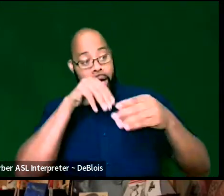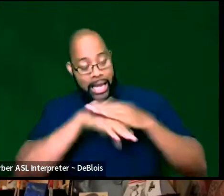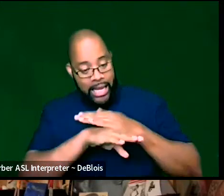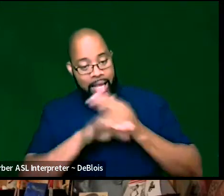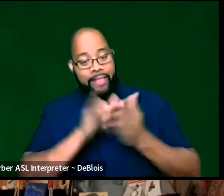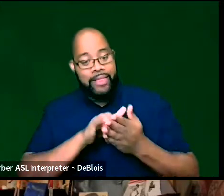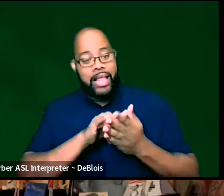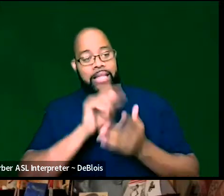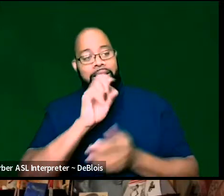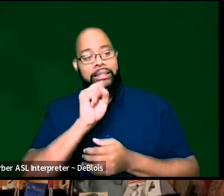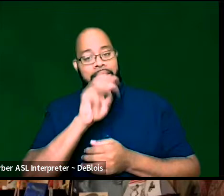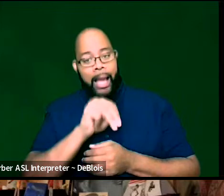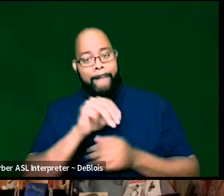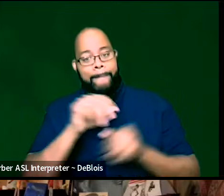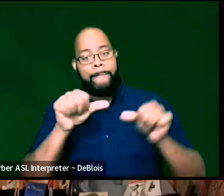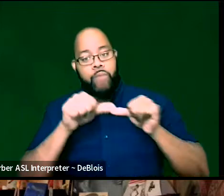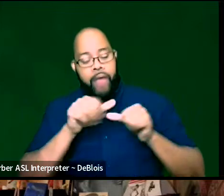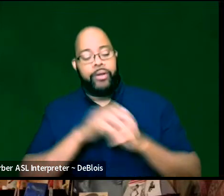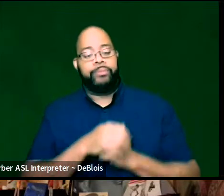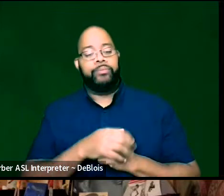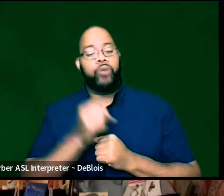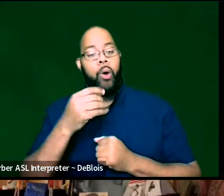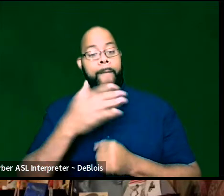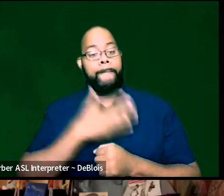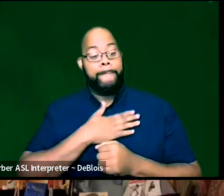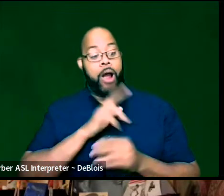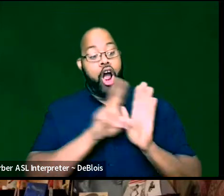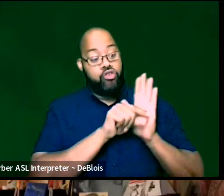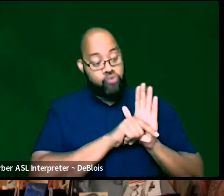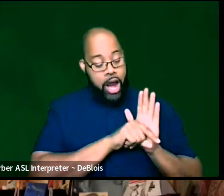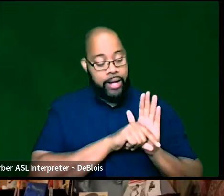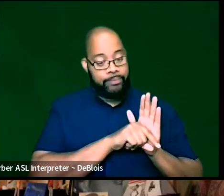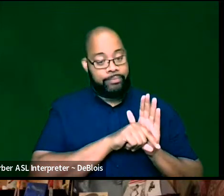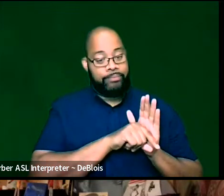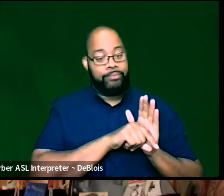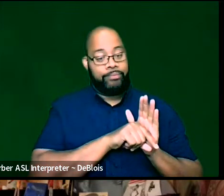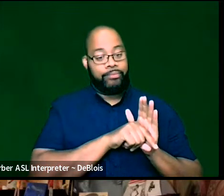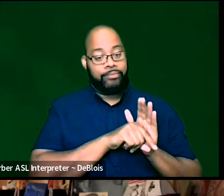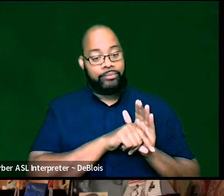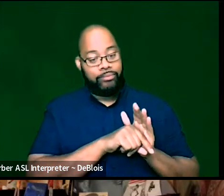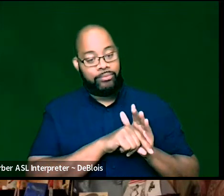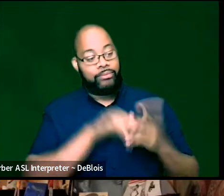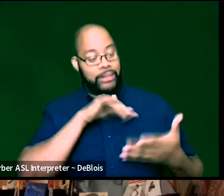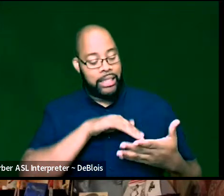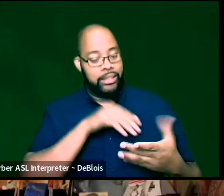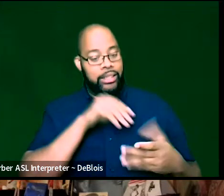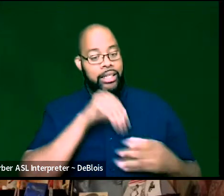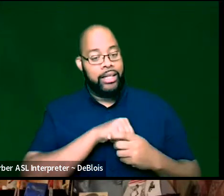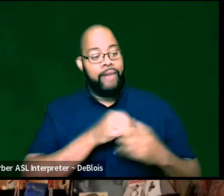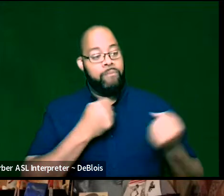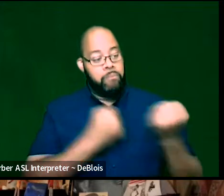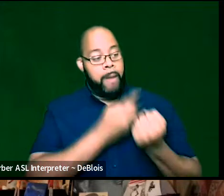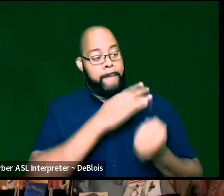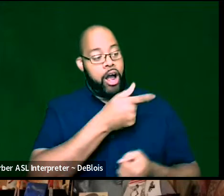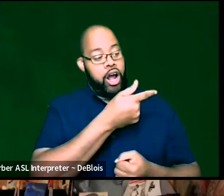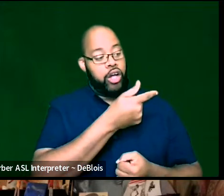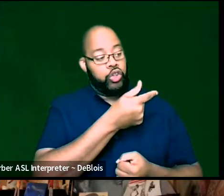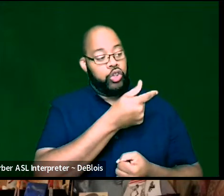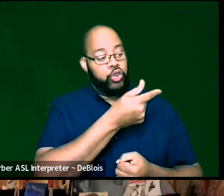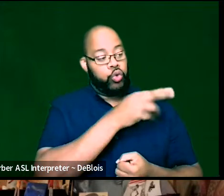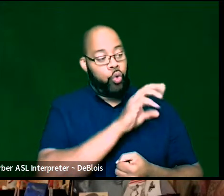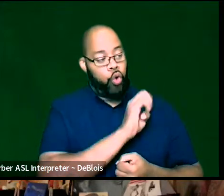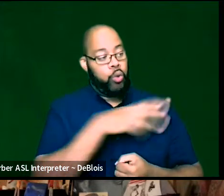the STEM arena. So my undergraduate studies were funded by the George Washington